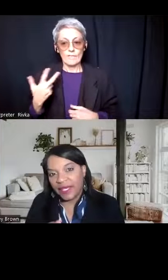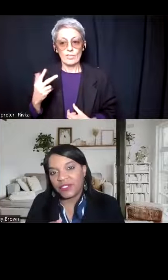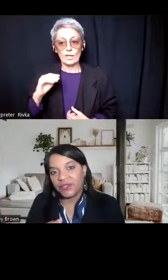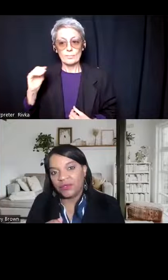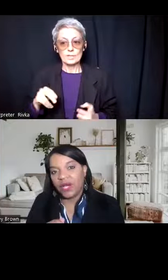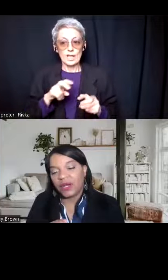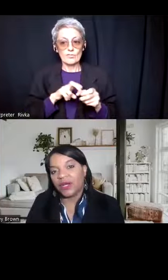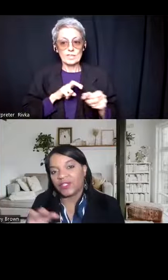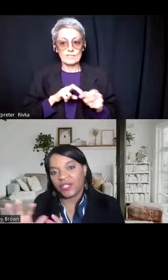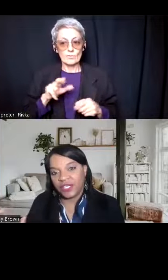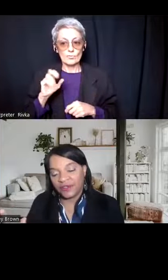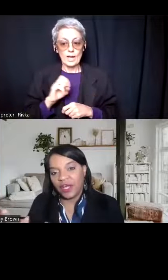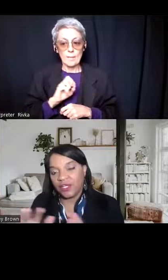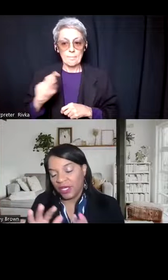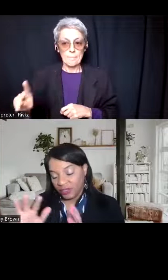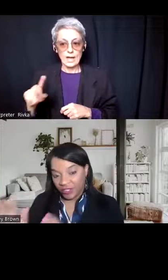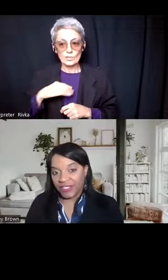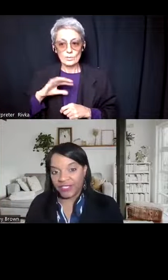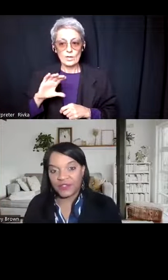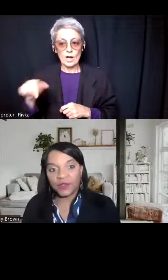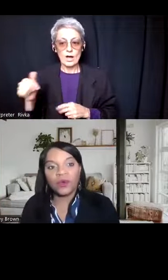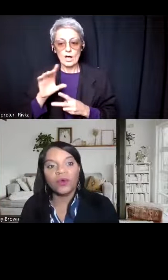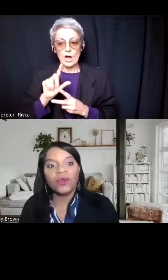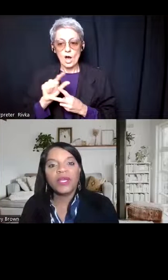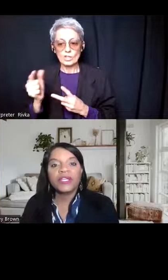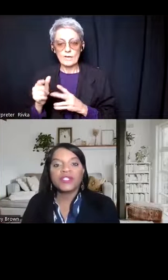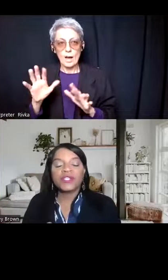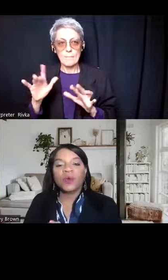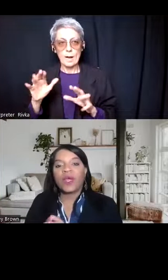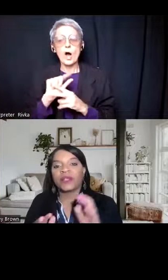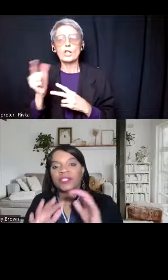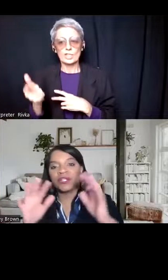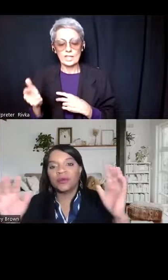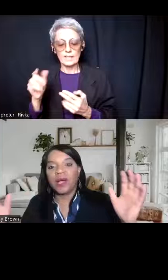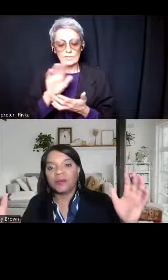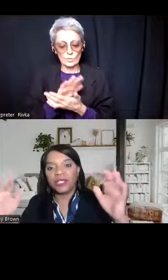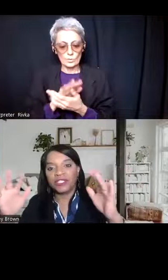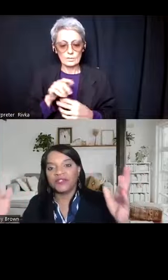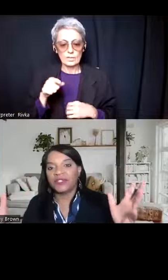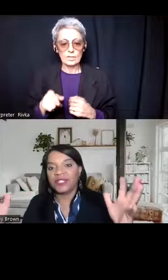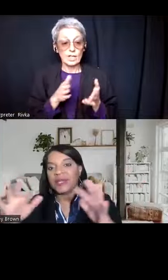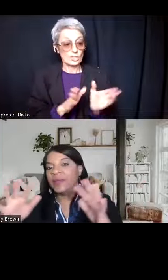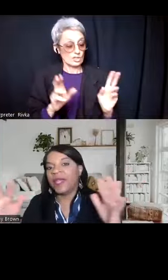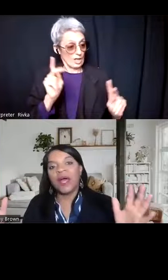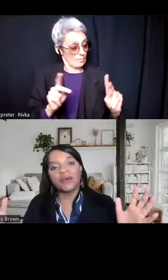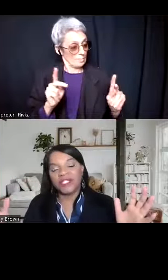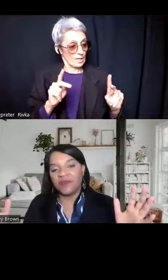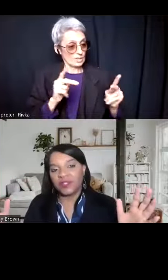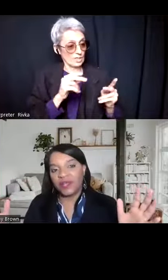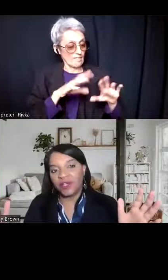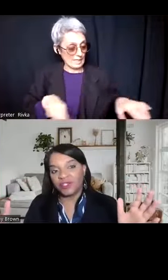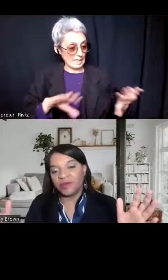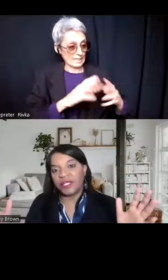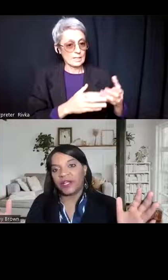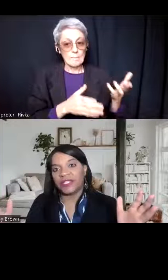rate back to our alternative school. So where the general population of students that may not receive